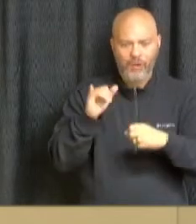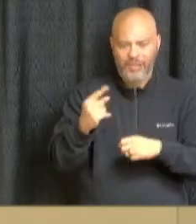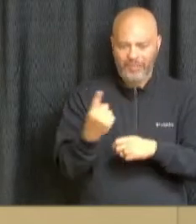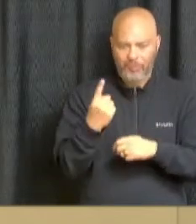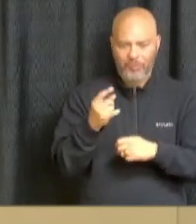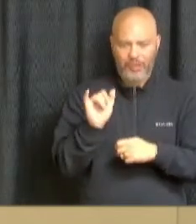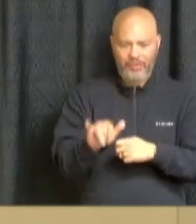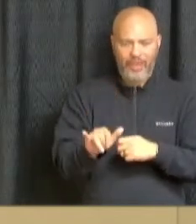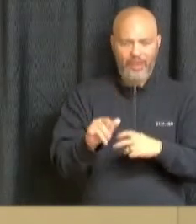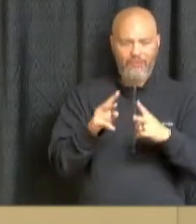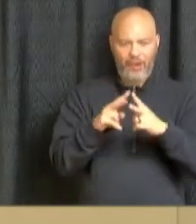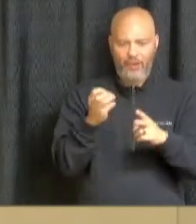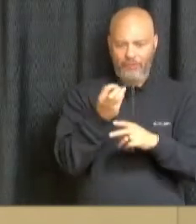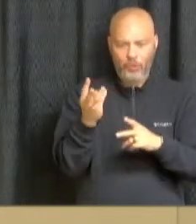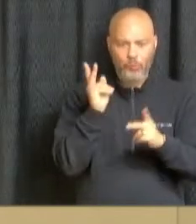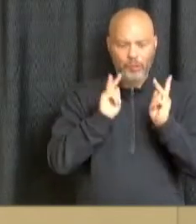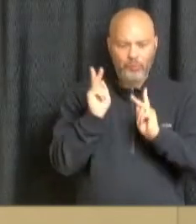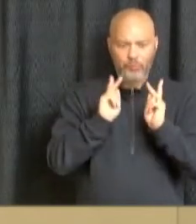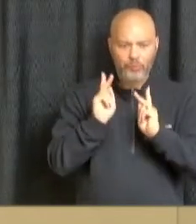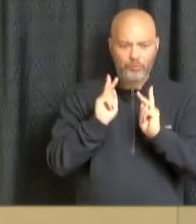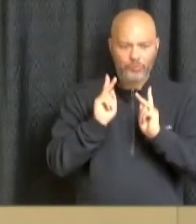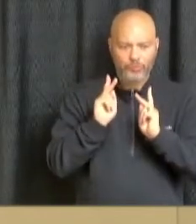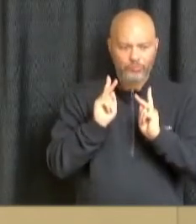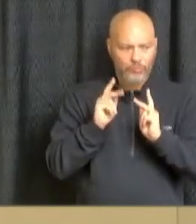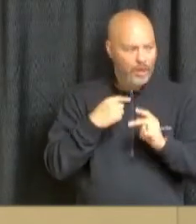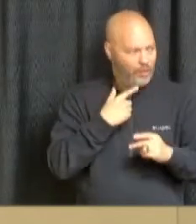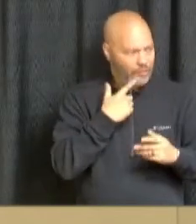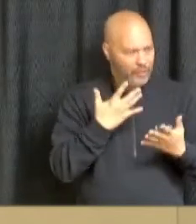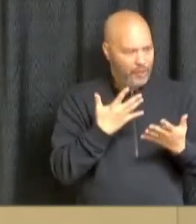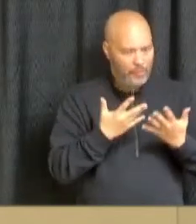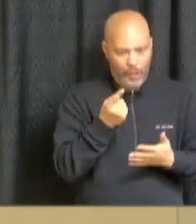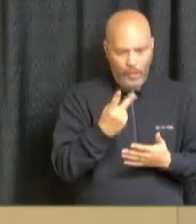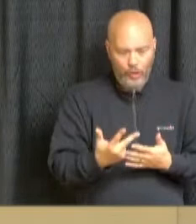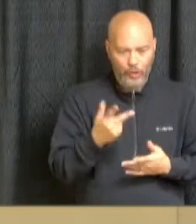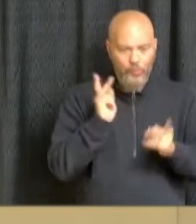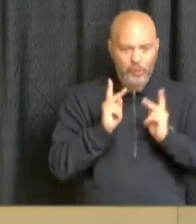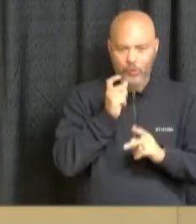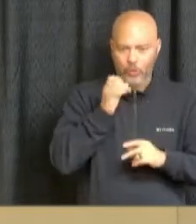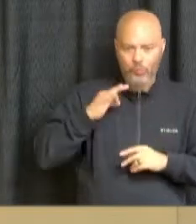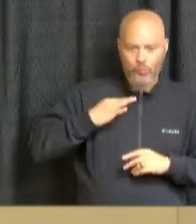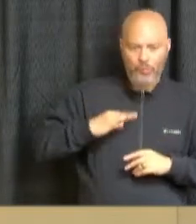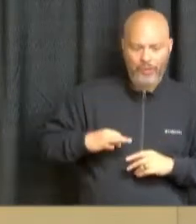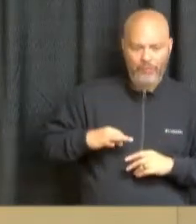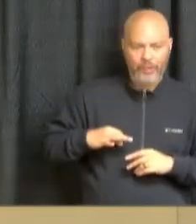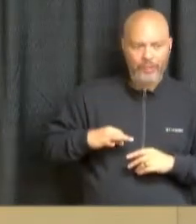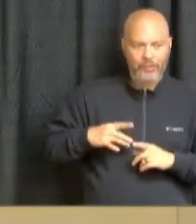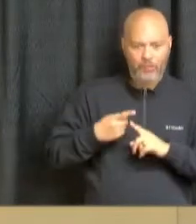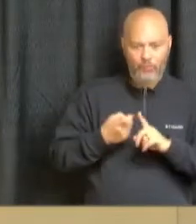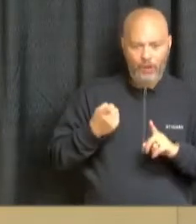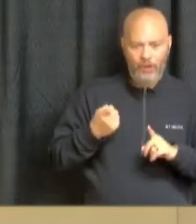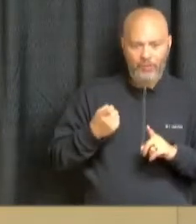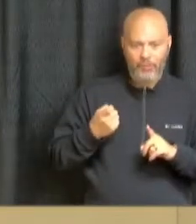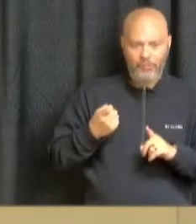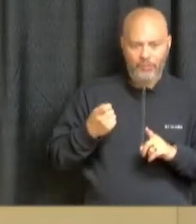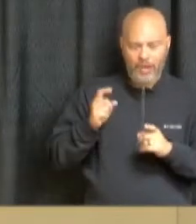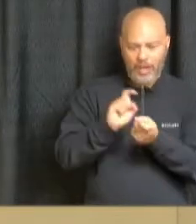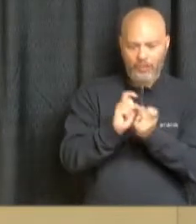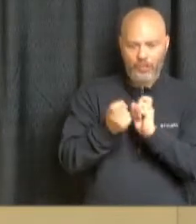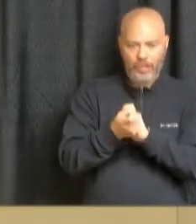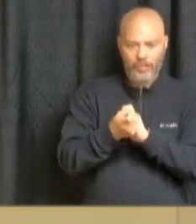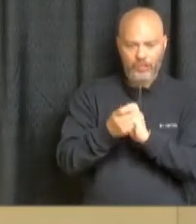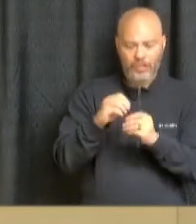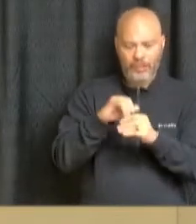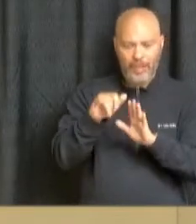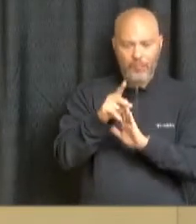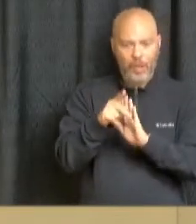that very few people, in fact, I would say 1/3 of the people who benefit from a change